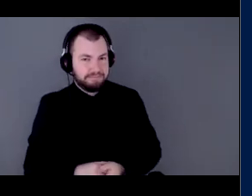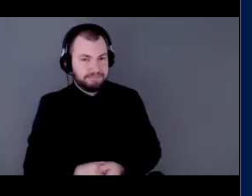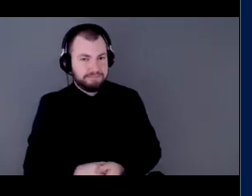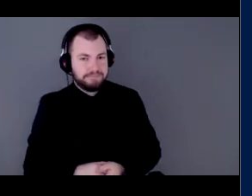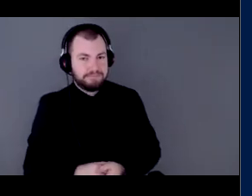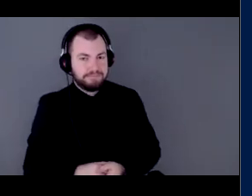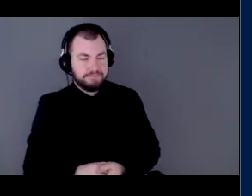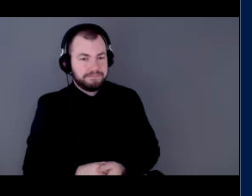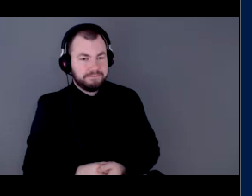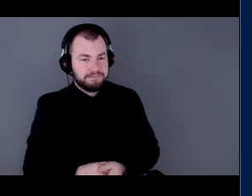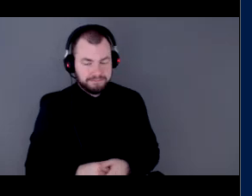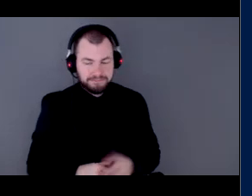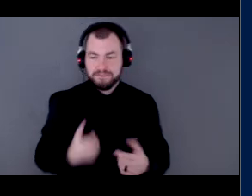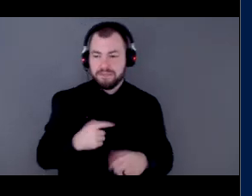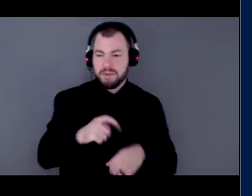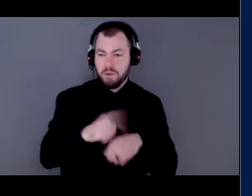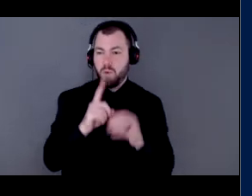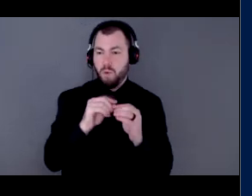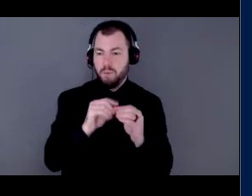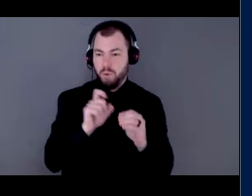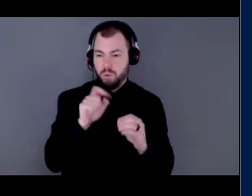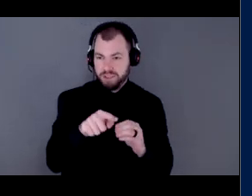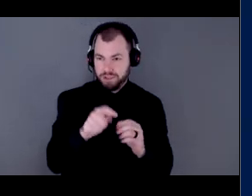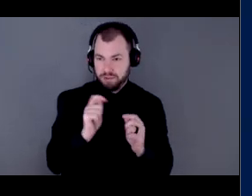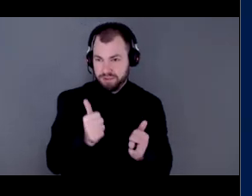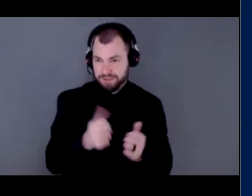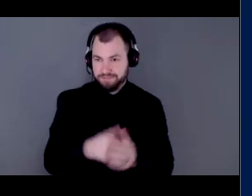Do you have time for one more quick question?